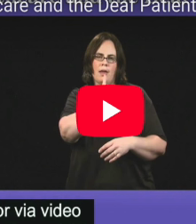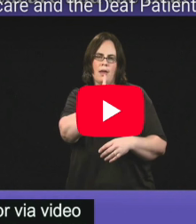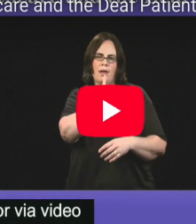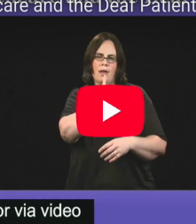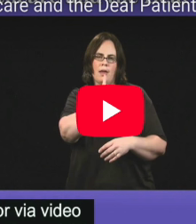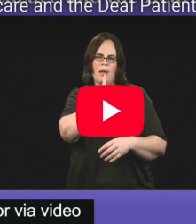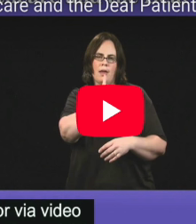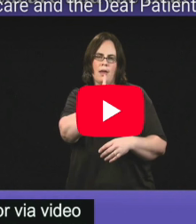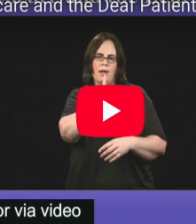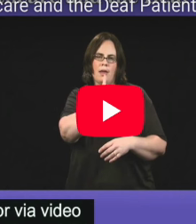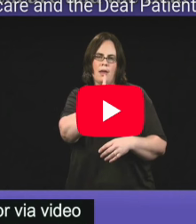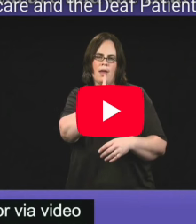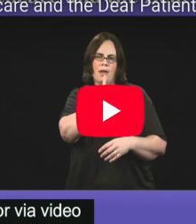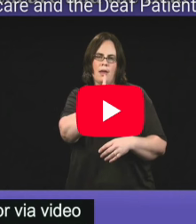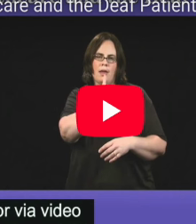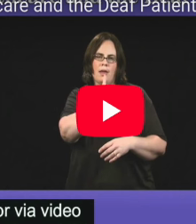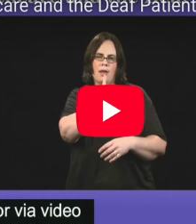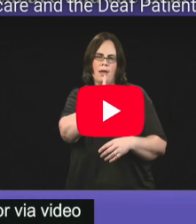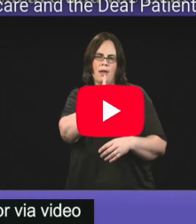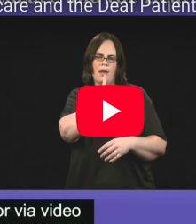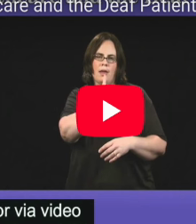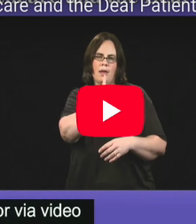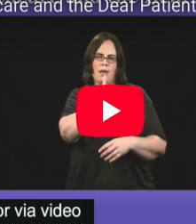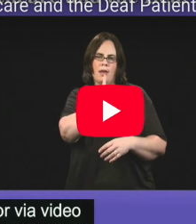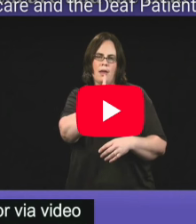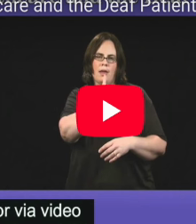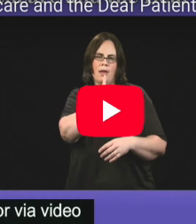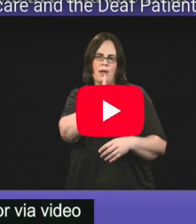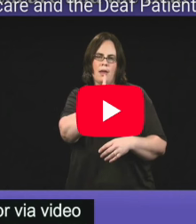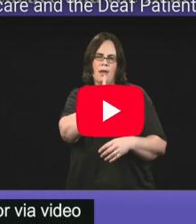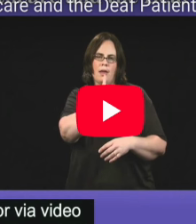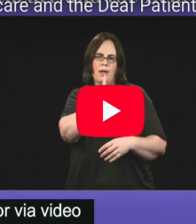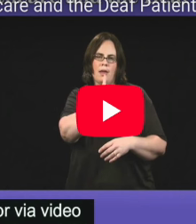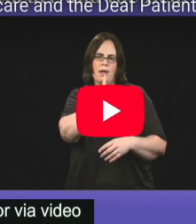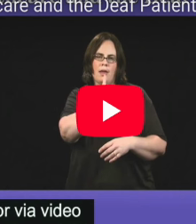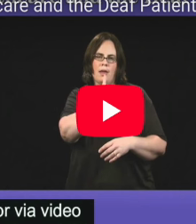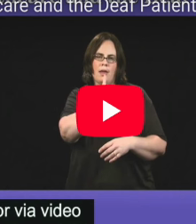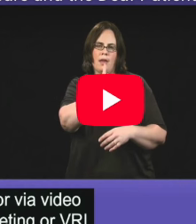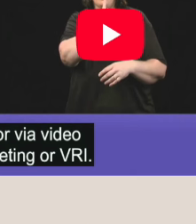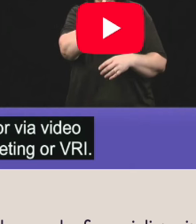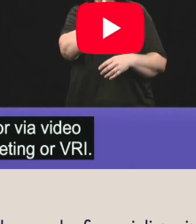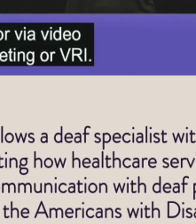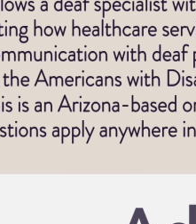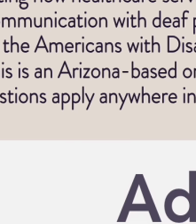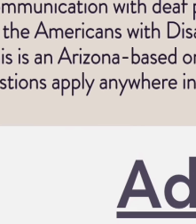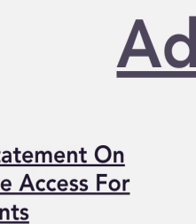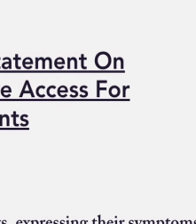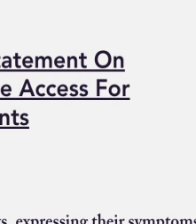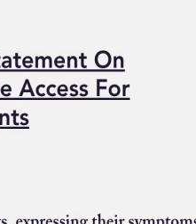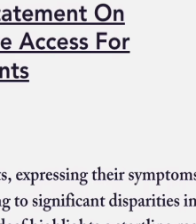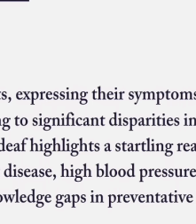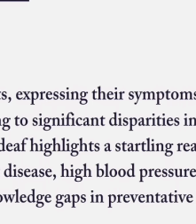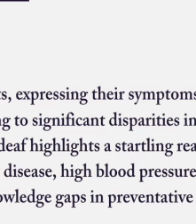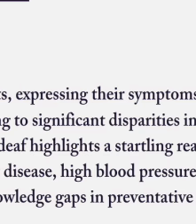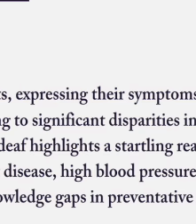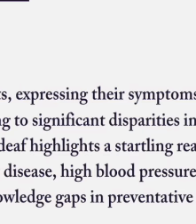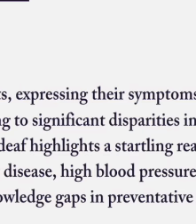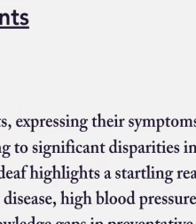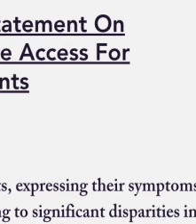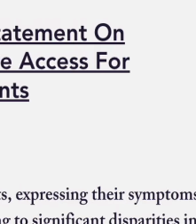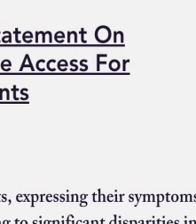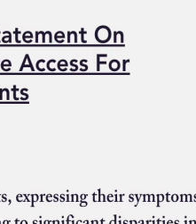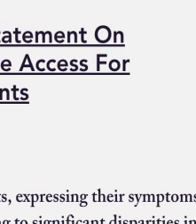proper communication and therefore ensure better quality of healthcare. Here I